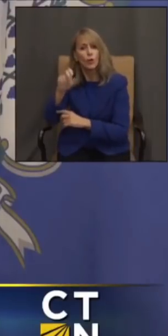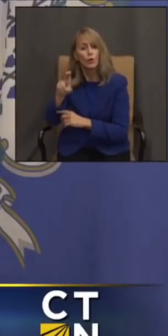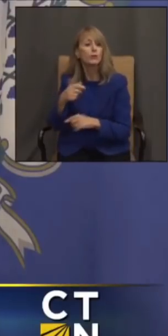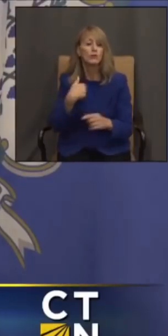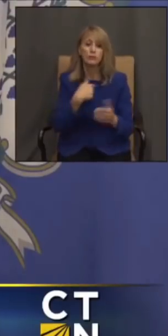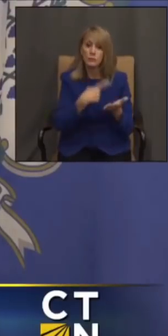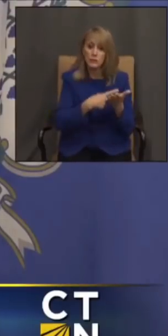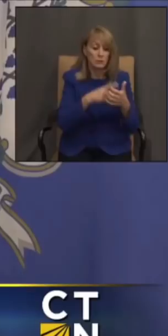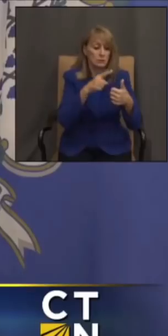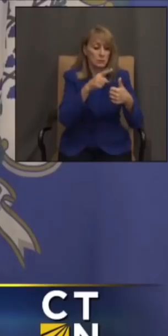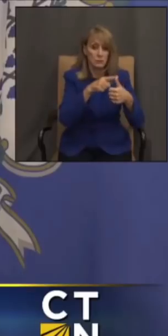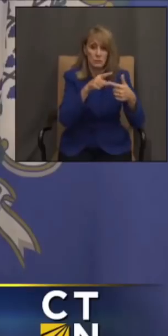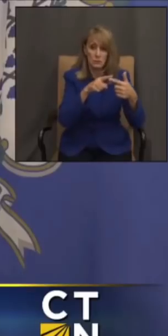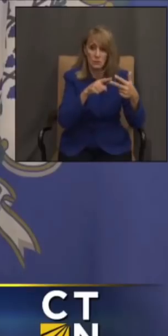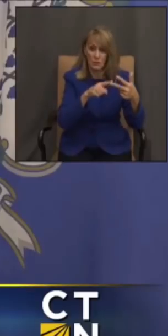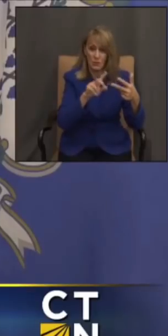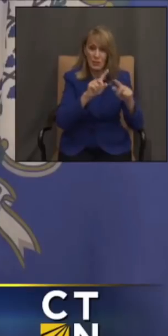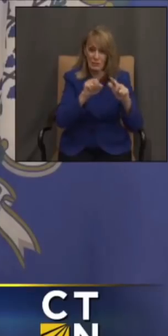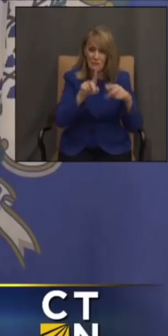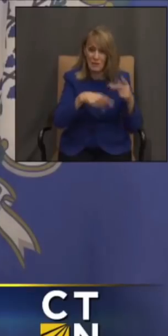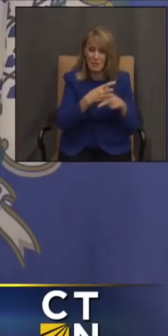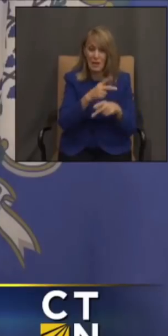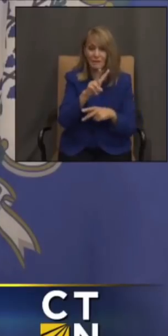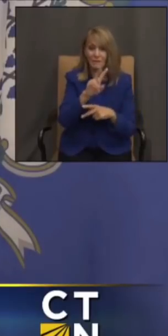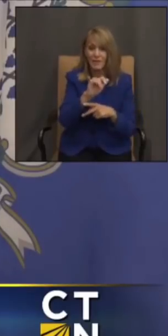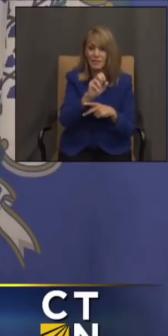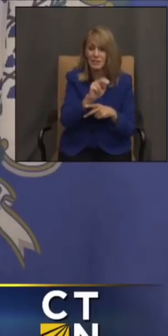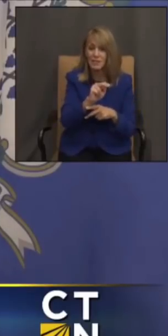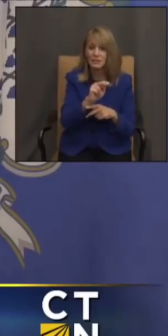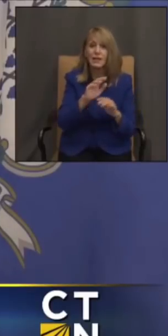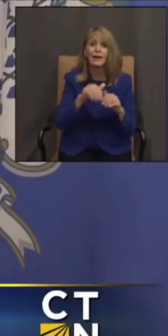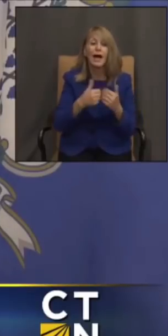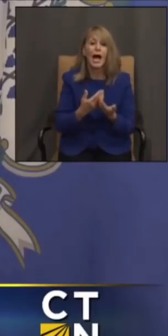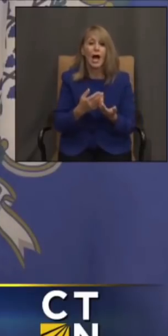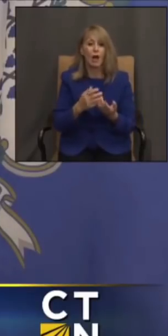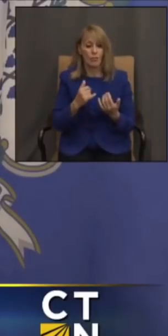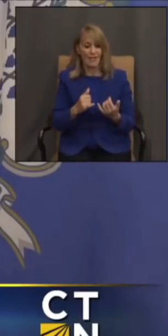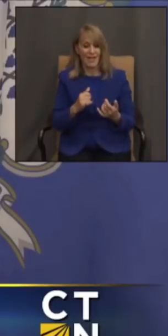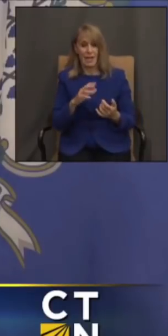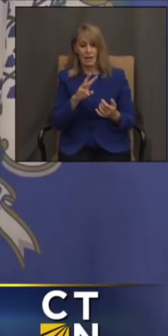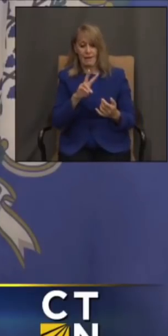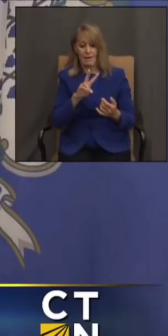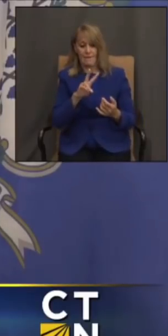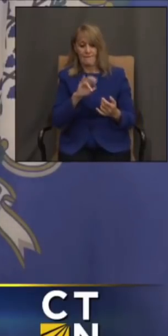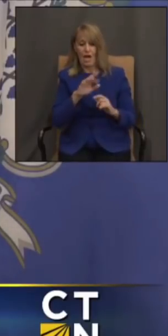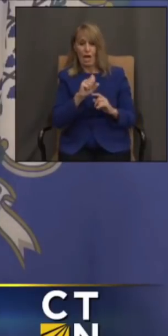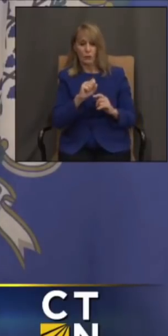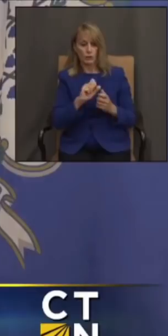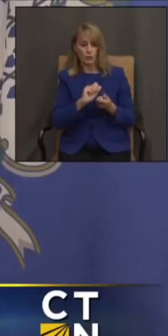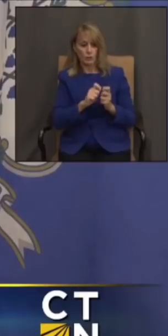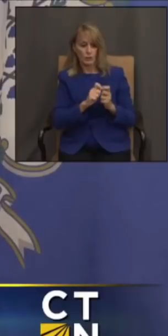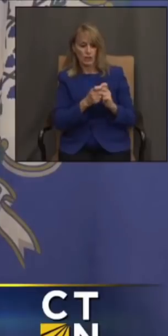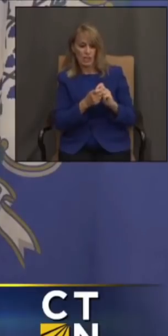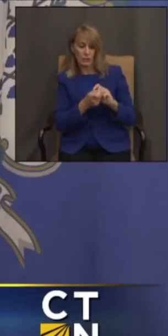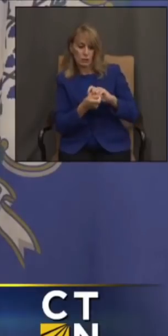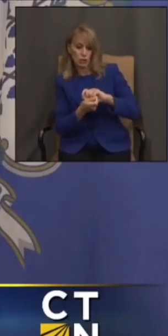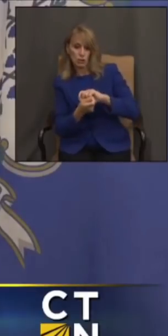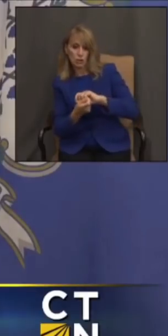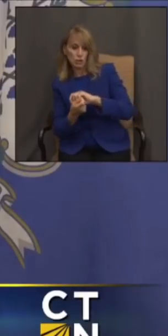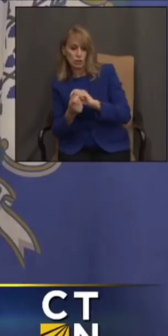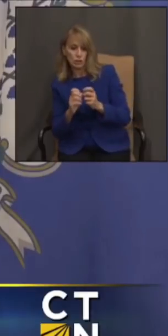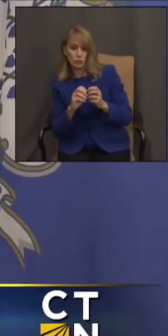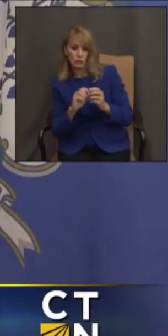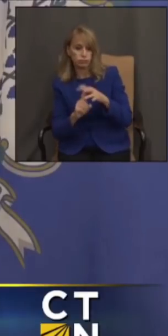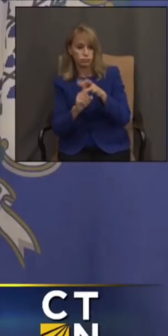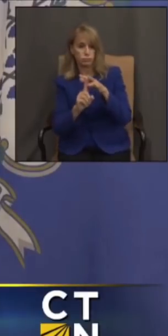and J&J about how with these different variants, how they can customize the booster shot depending on the nature of the virus that